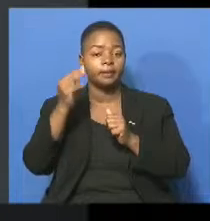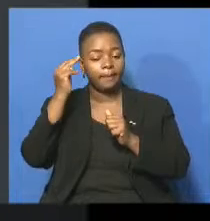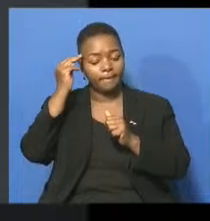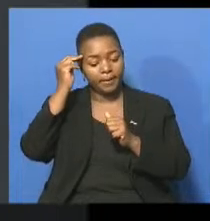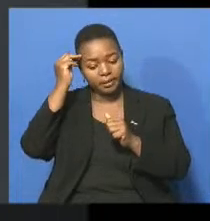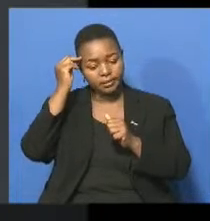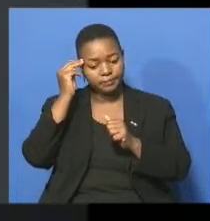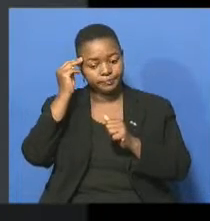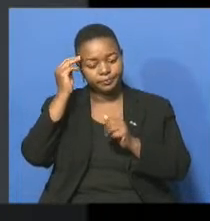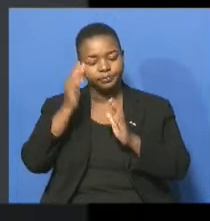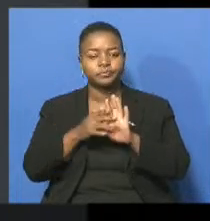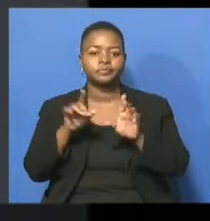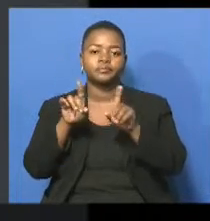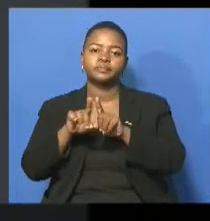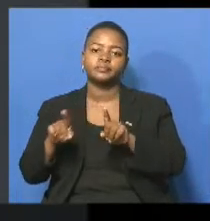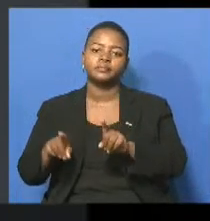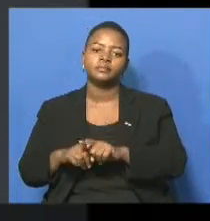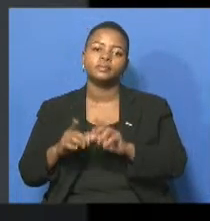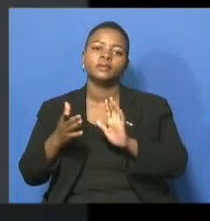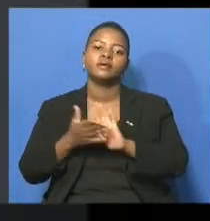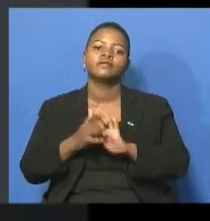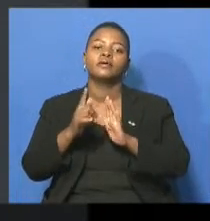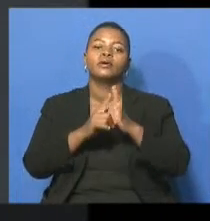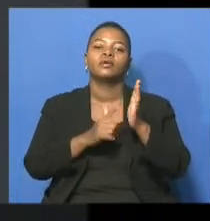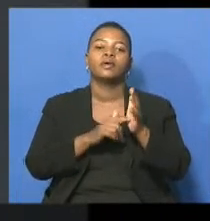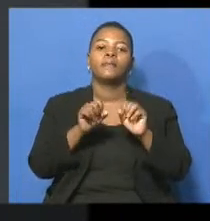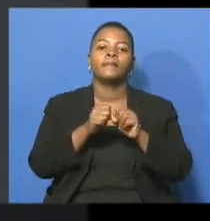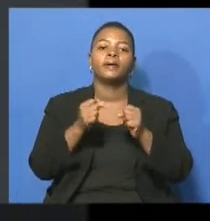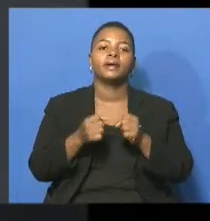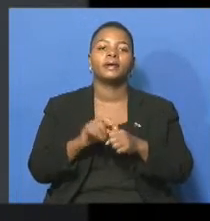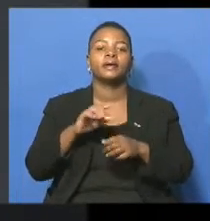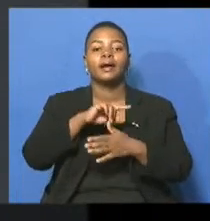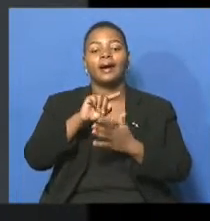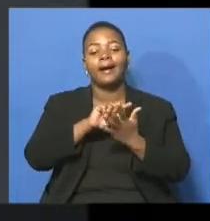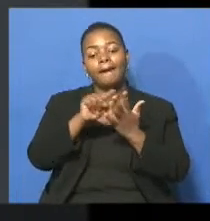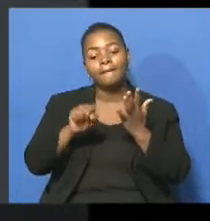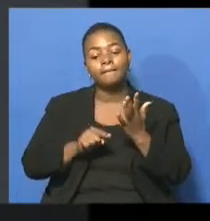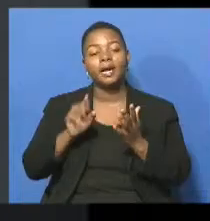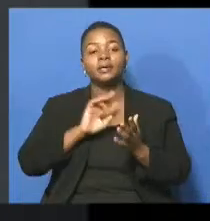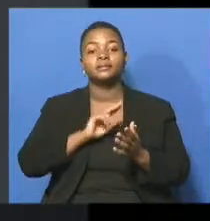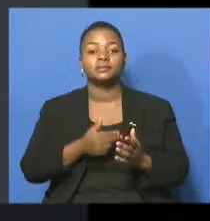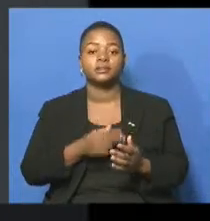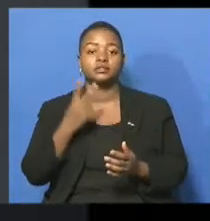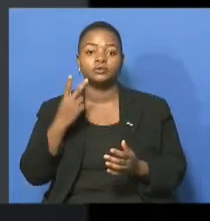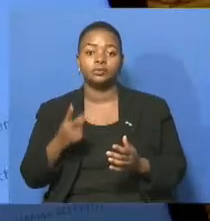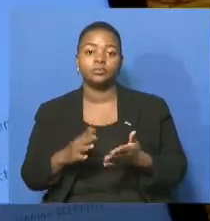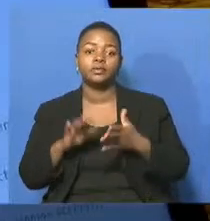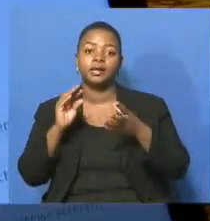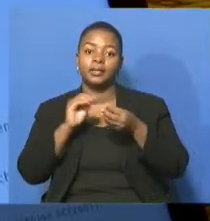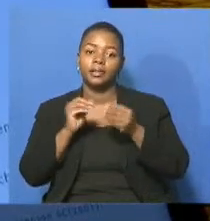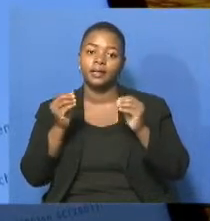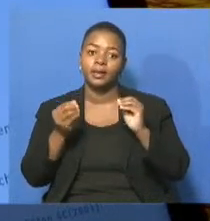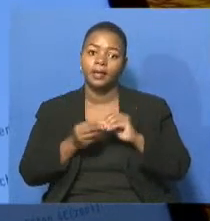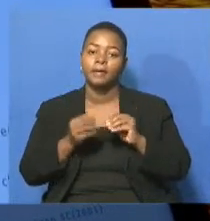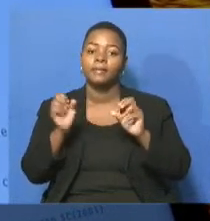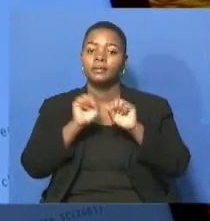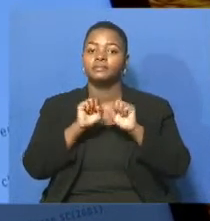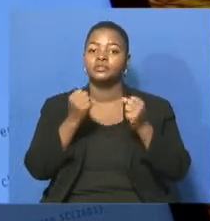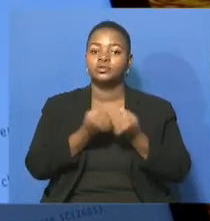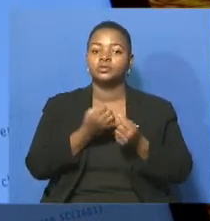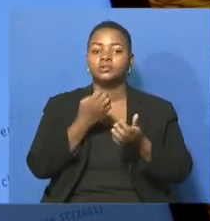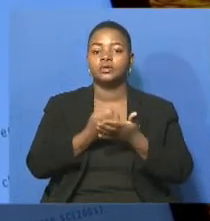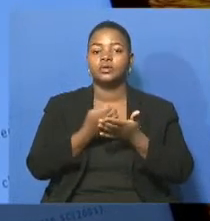illness are the same as the risk factors for crime amongst all of us. You look at the demographic and